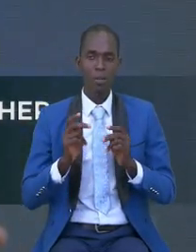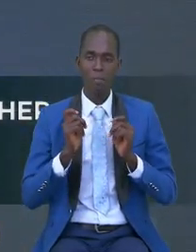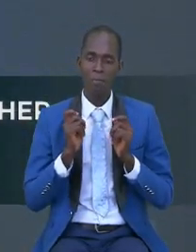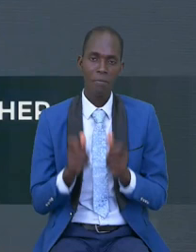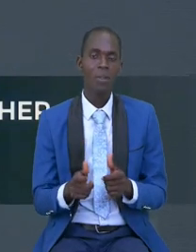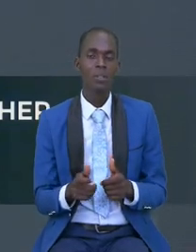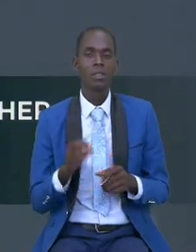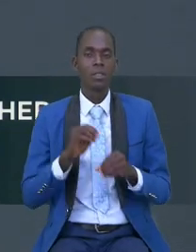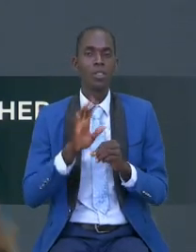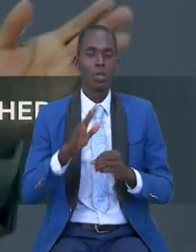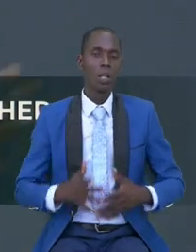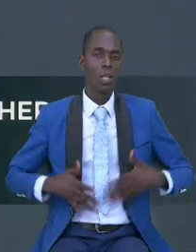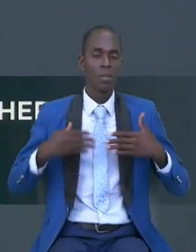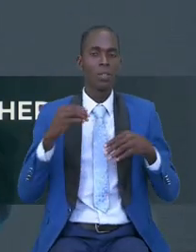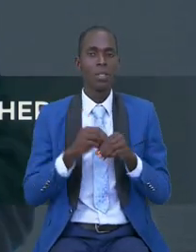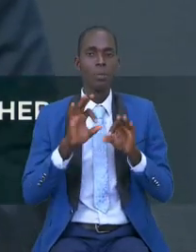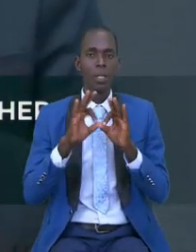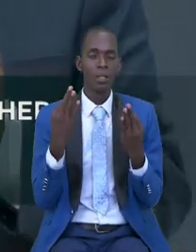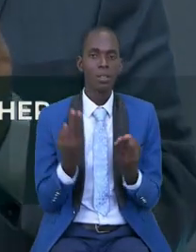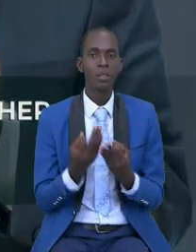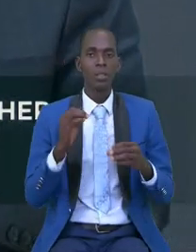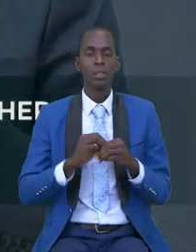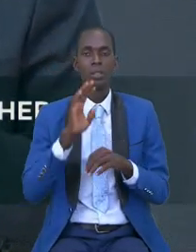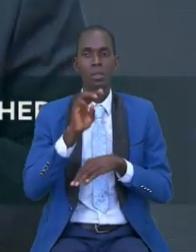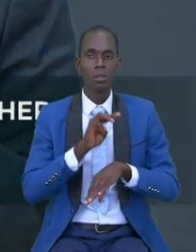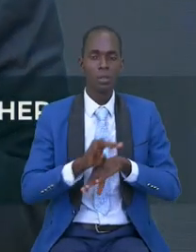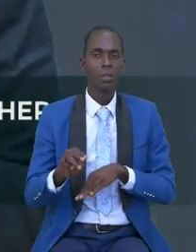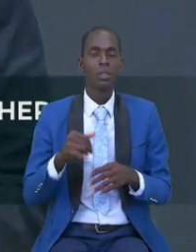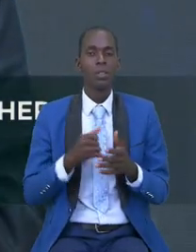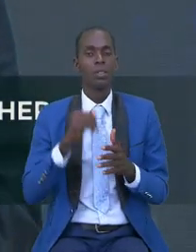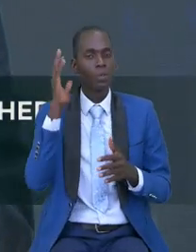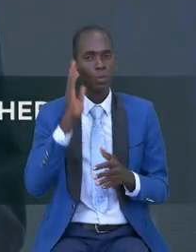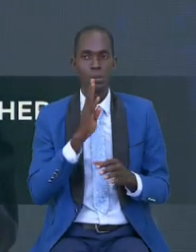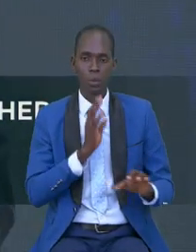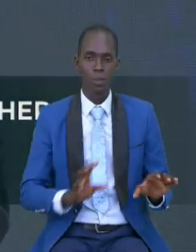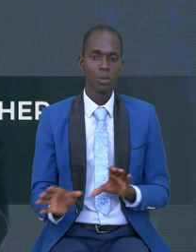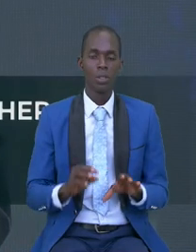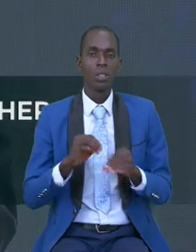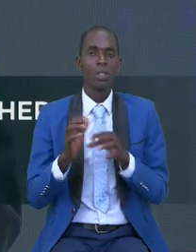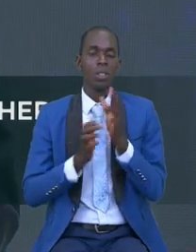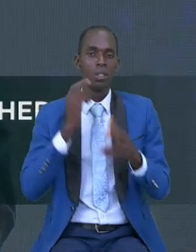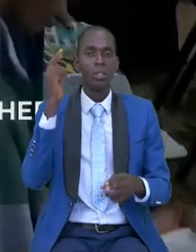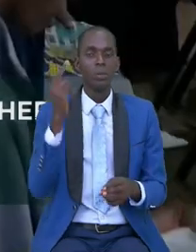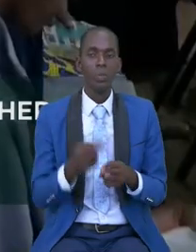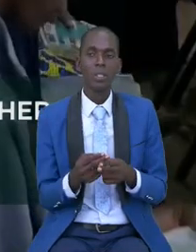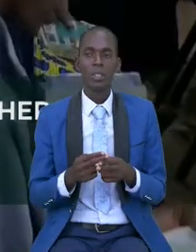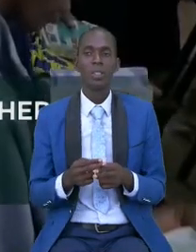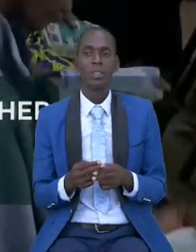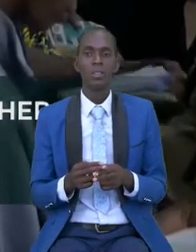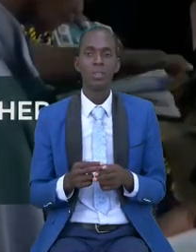family, in your ministry. It shall be performed in Jesus'